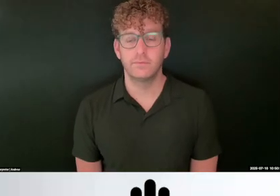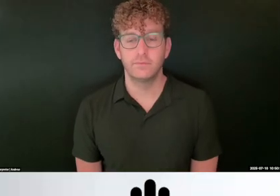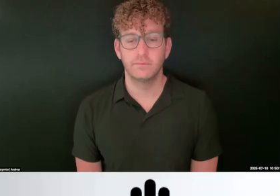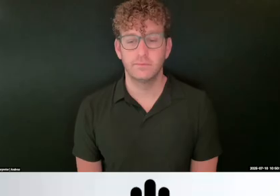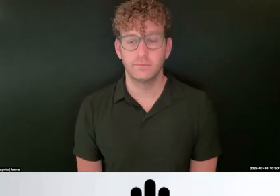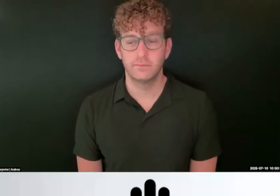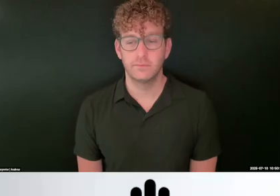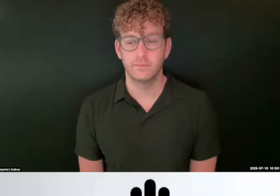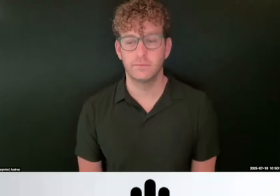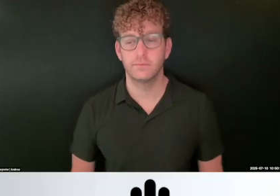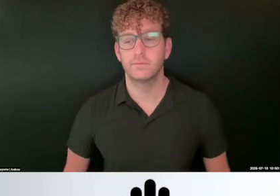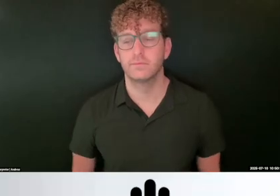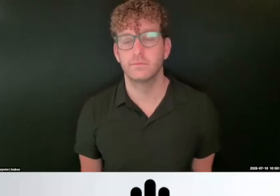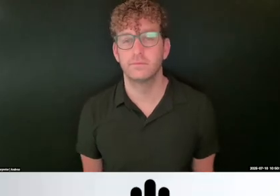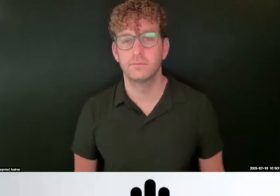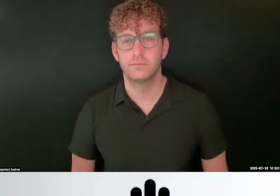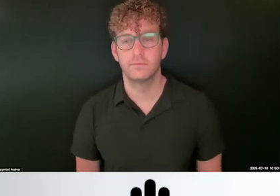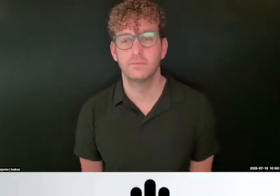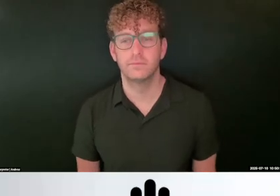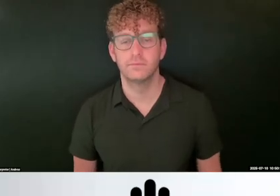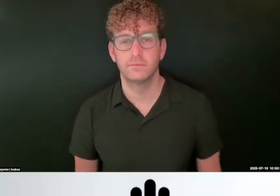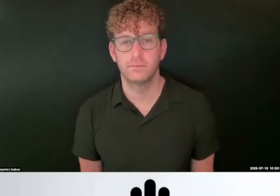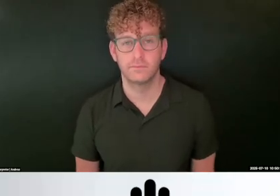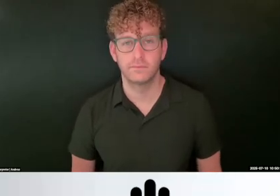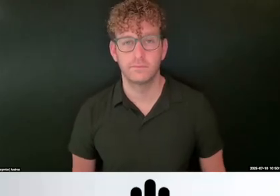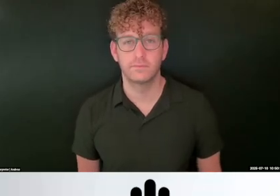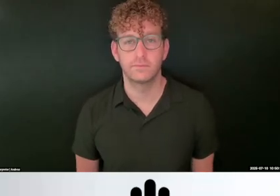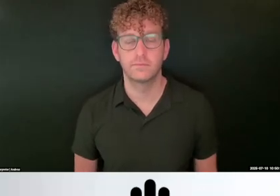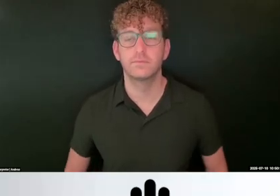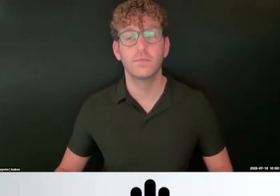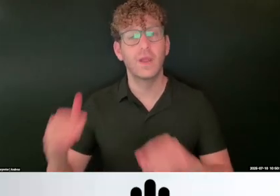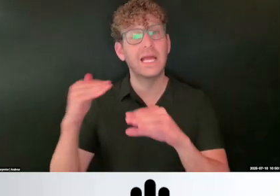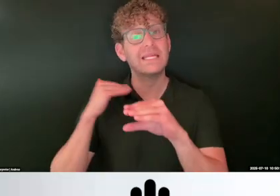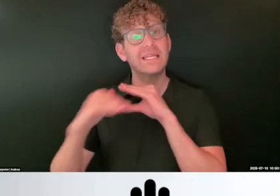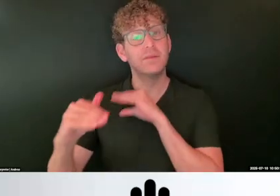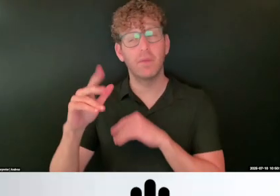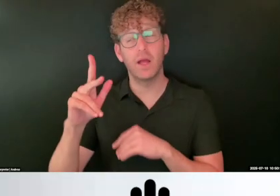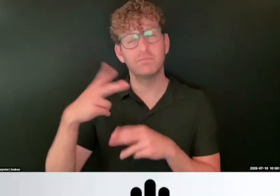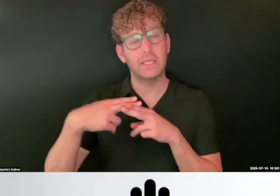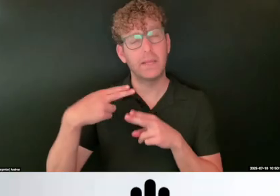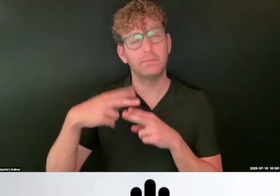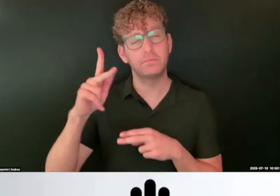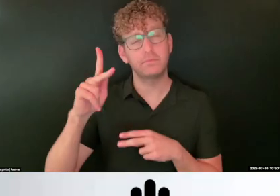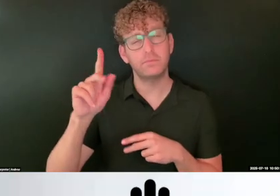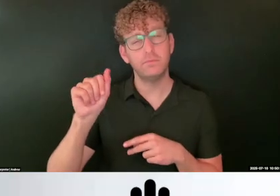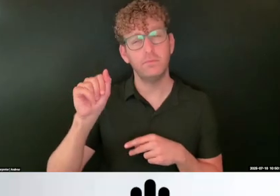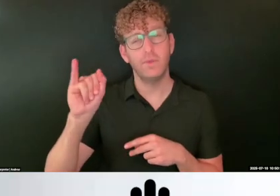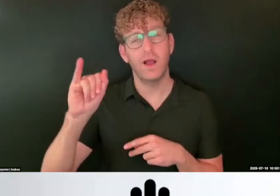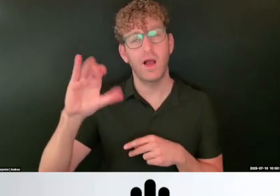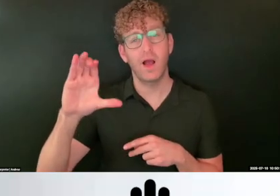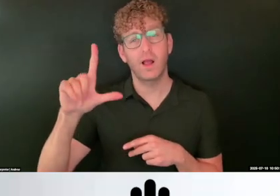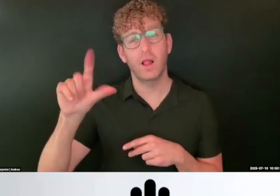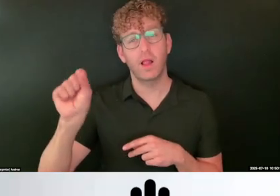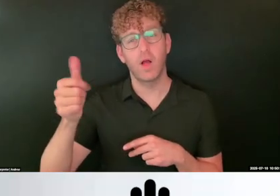Okay, this email comes to us from Kai Clausen of Environmental and Energy Consulting. Question